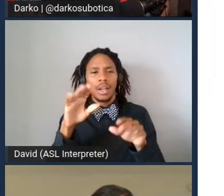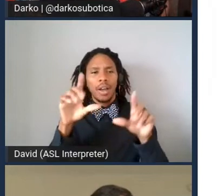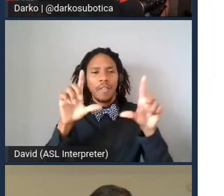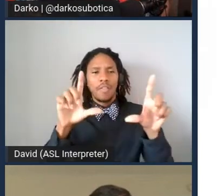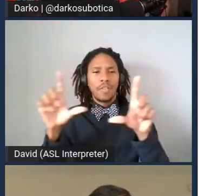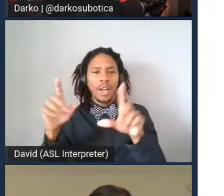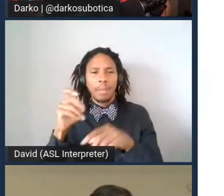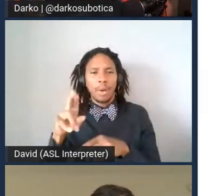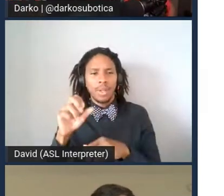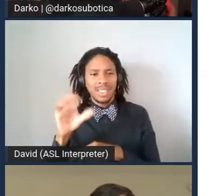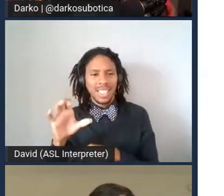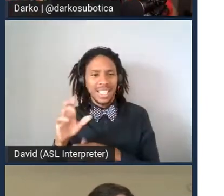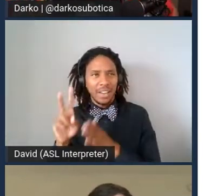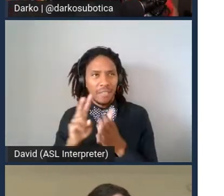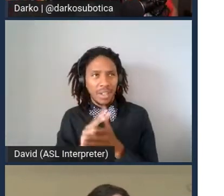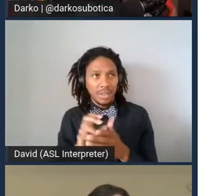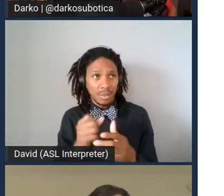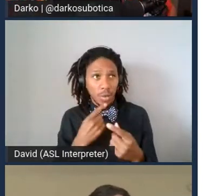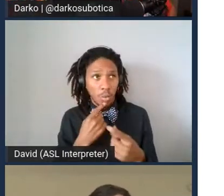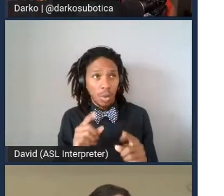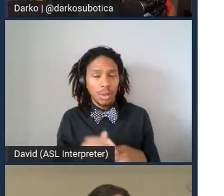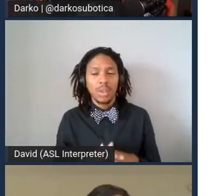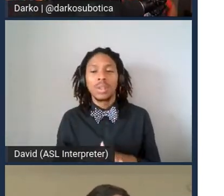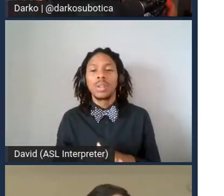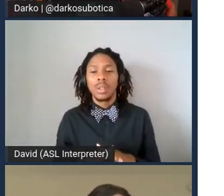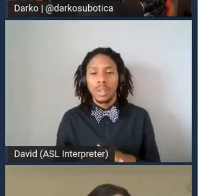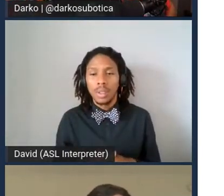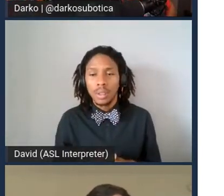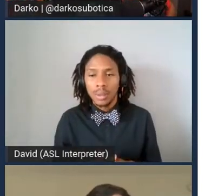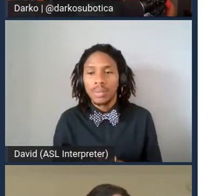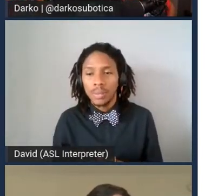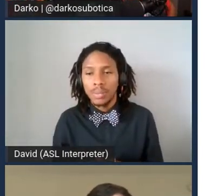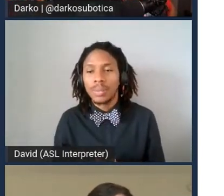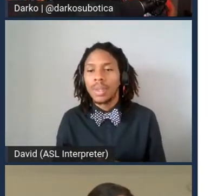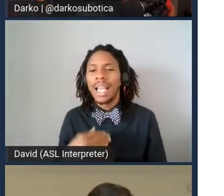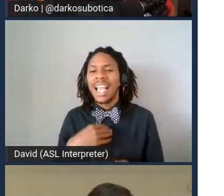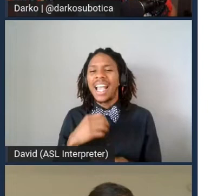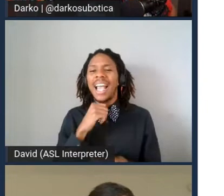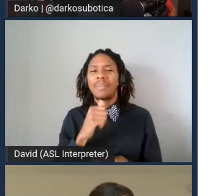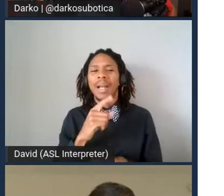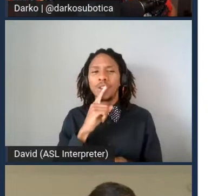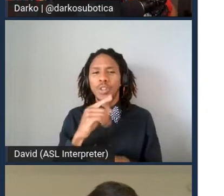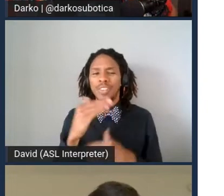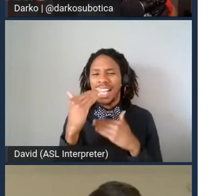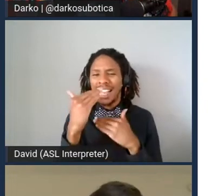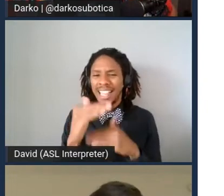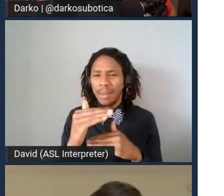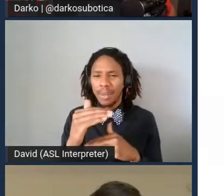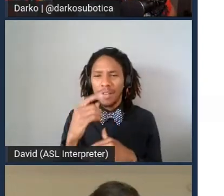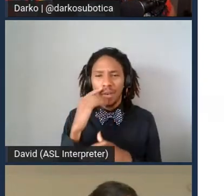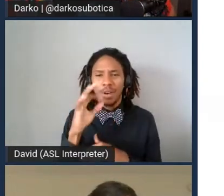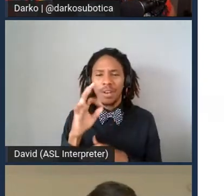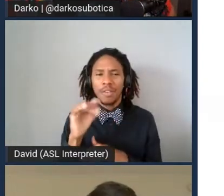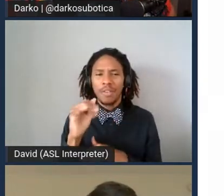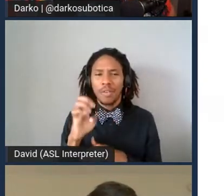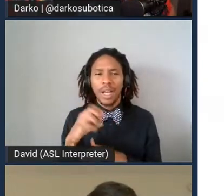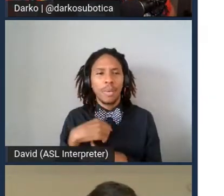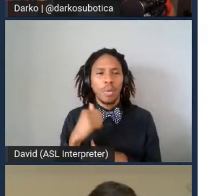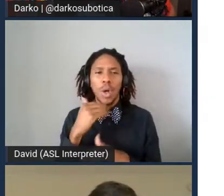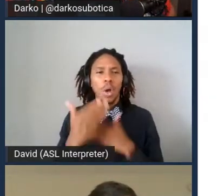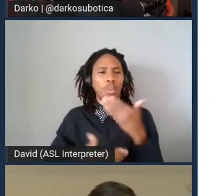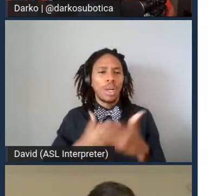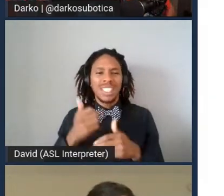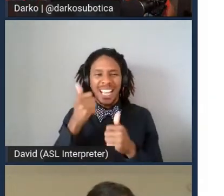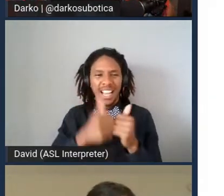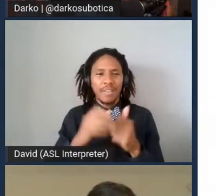be able to work with it? So there is, I'm not sure there's a limit to frame rate. We will not process every frame.